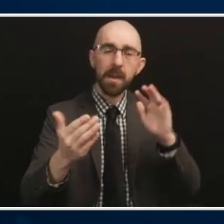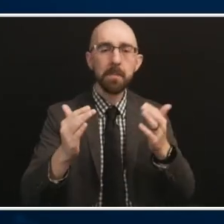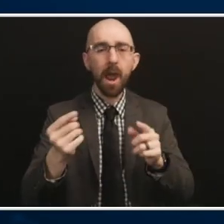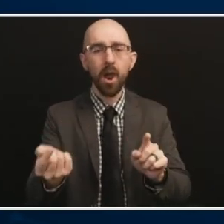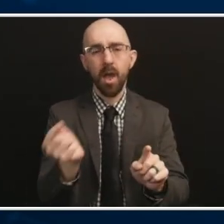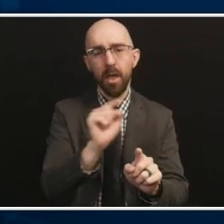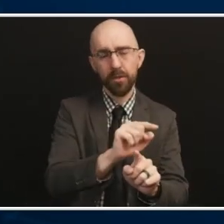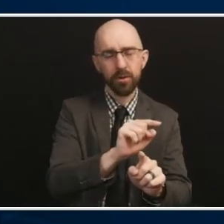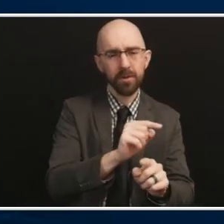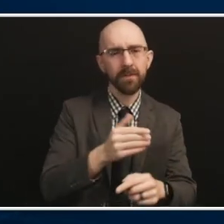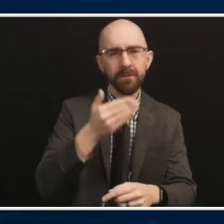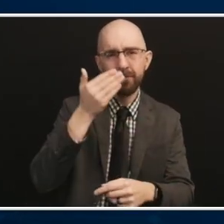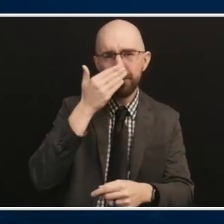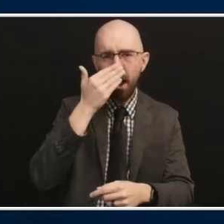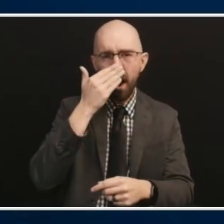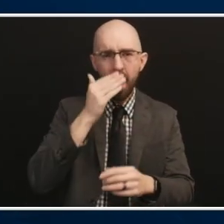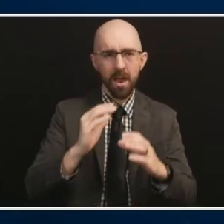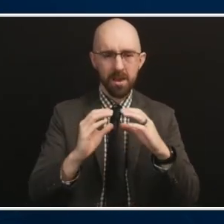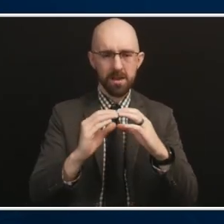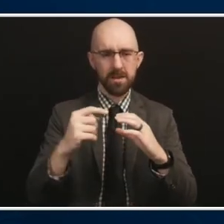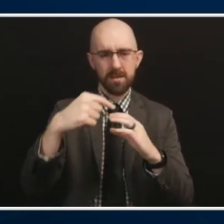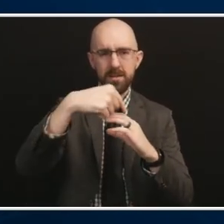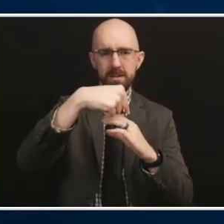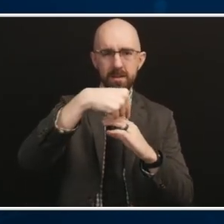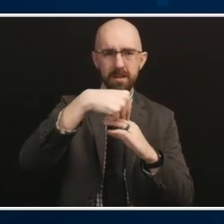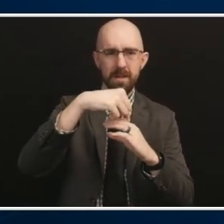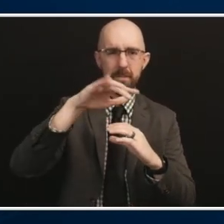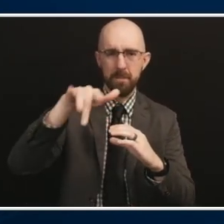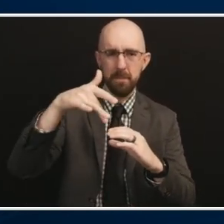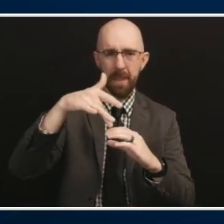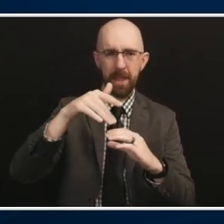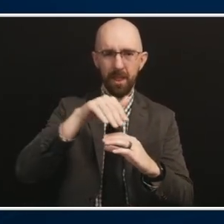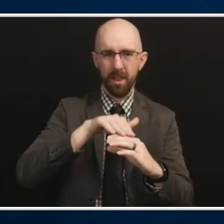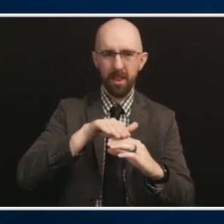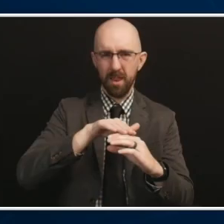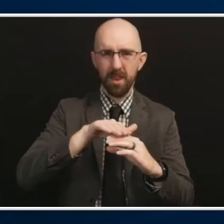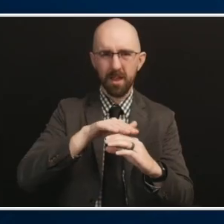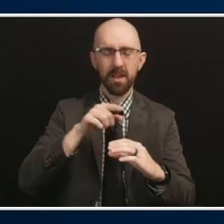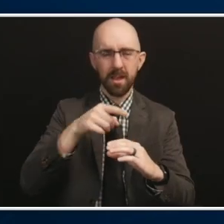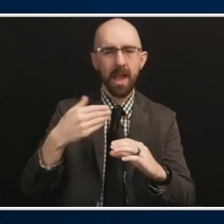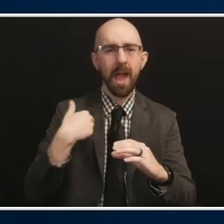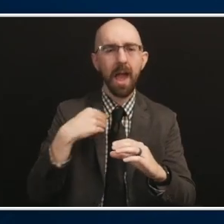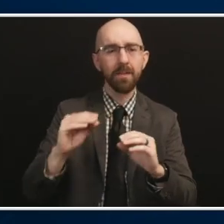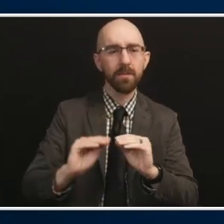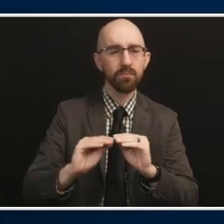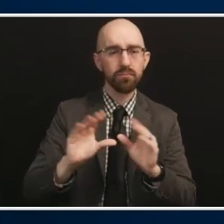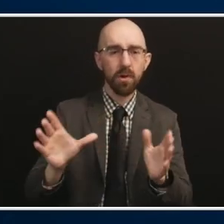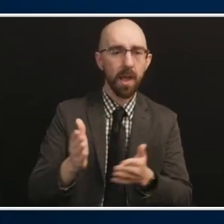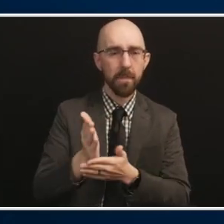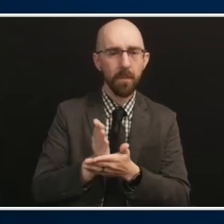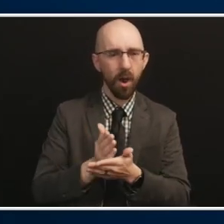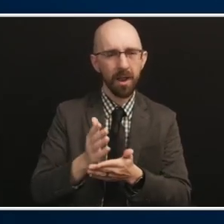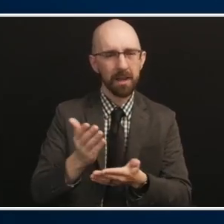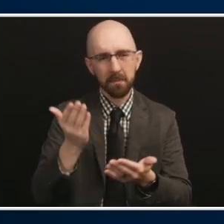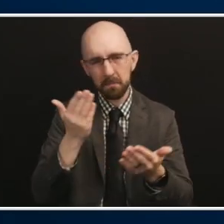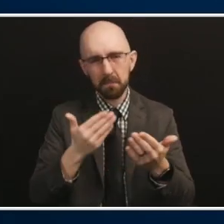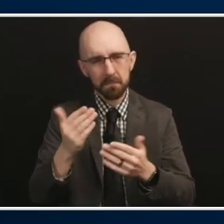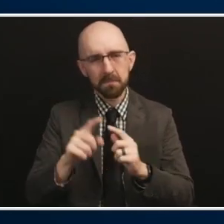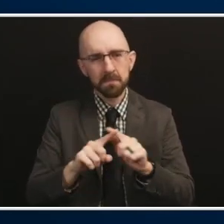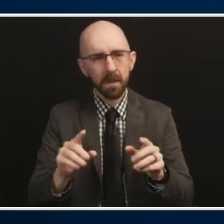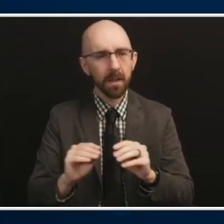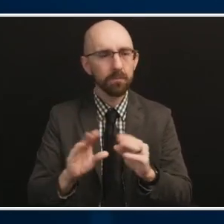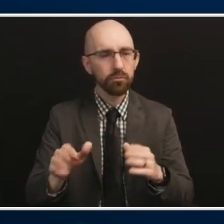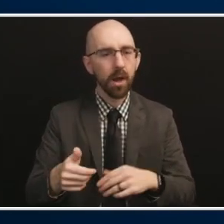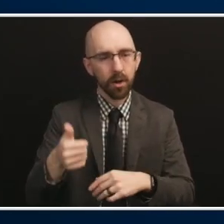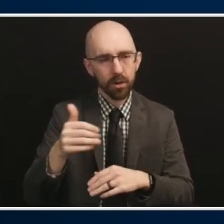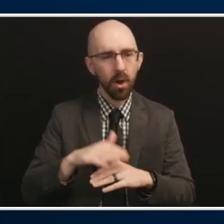part of the brain and the side in that middle area, there's this bright part. It's kind of subtle, but it's a little bit brighter on his